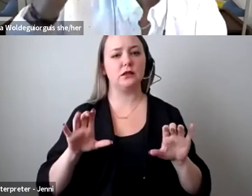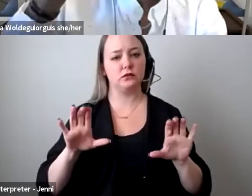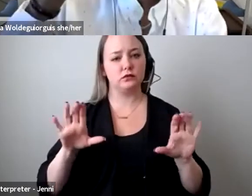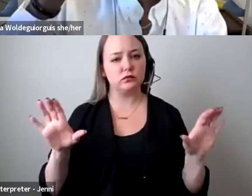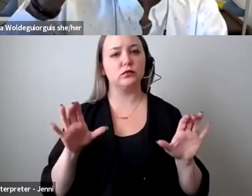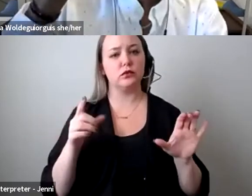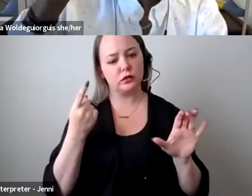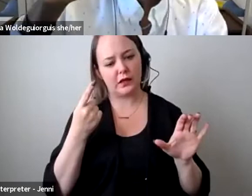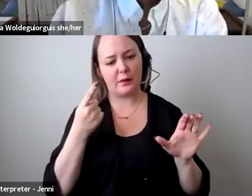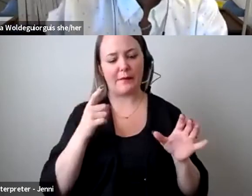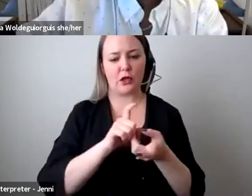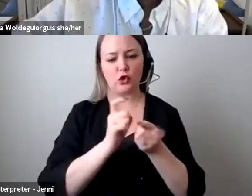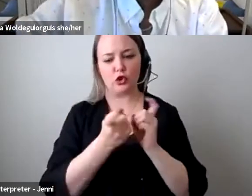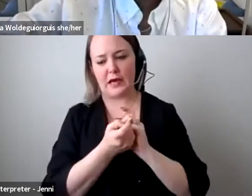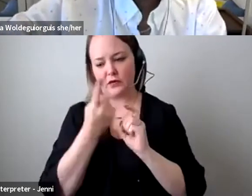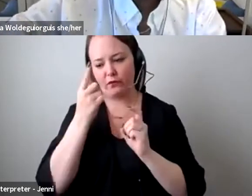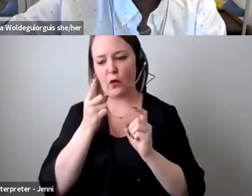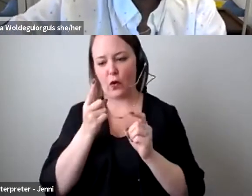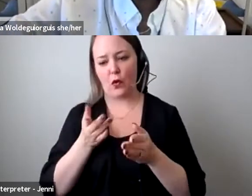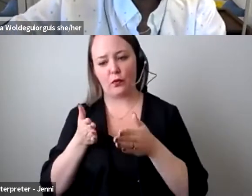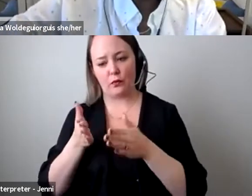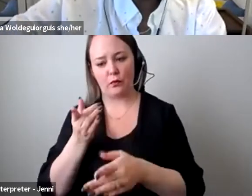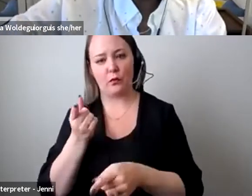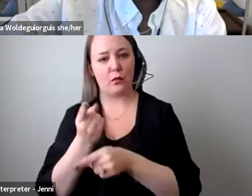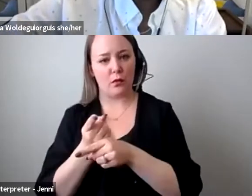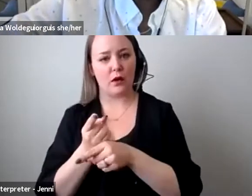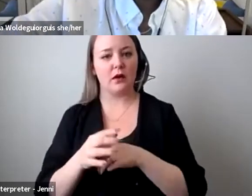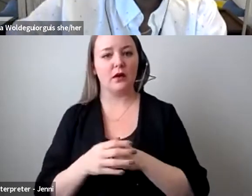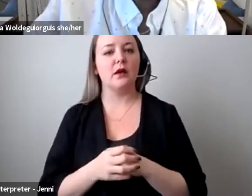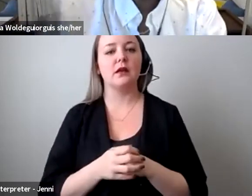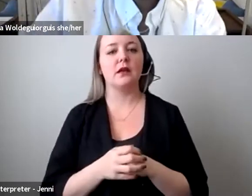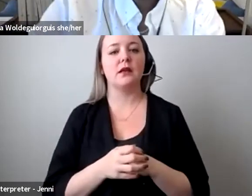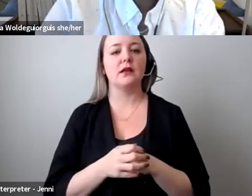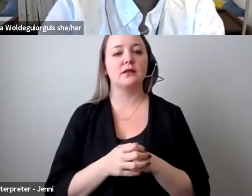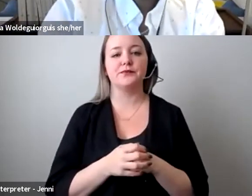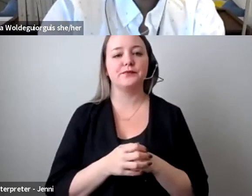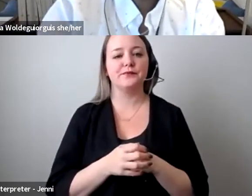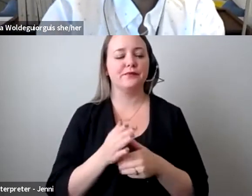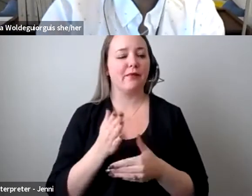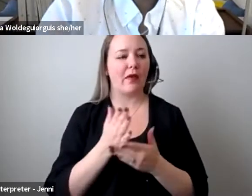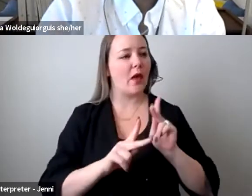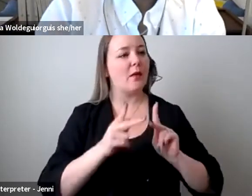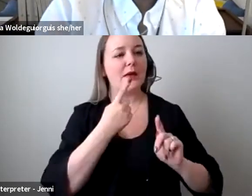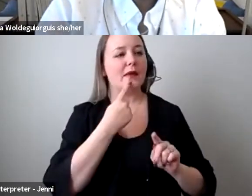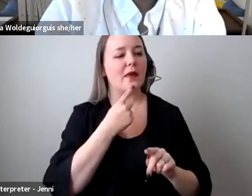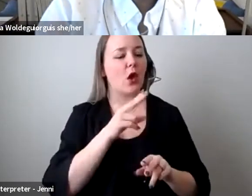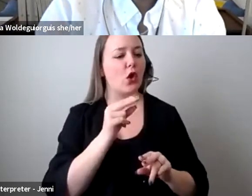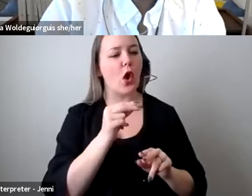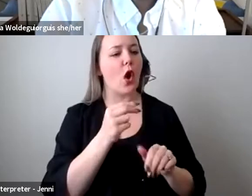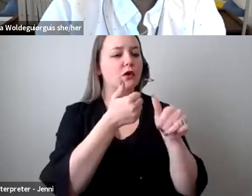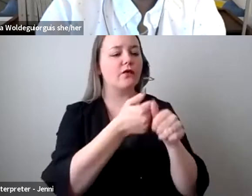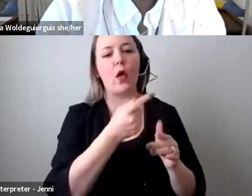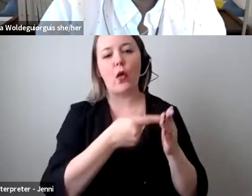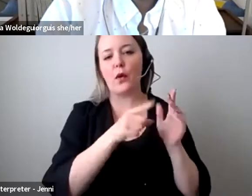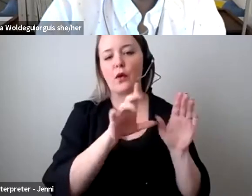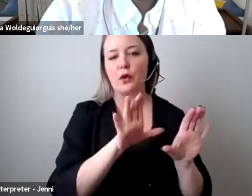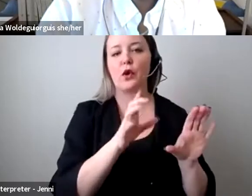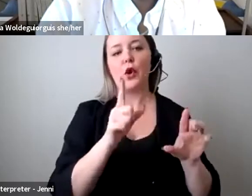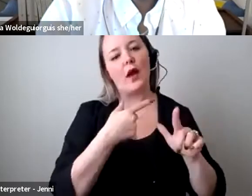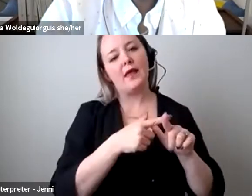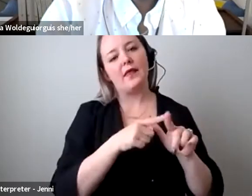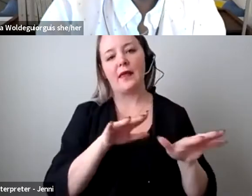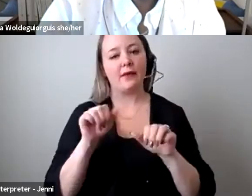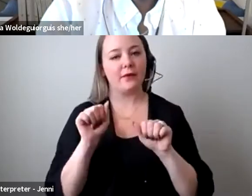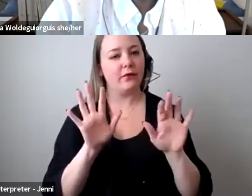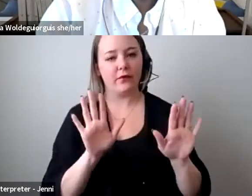And people in my neighborhood tell me, don't even bother, just comply with what they're doing and get out of it. As a matter of fact, they